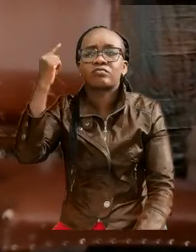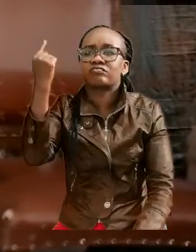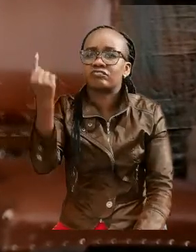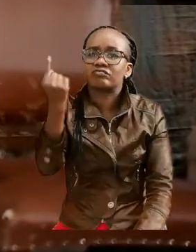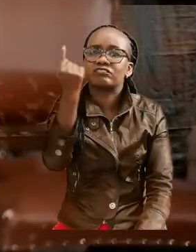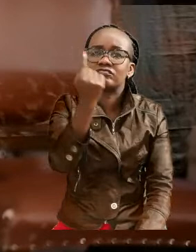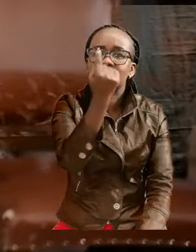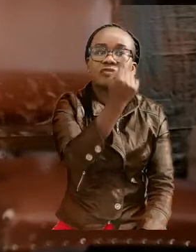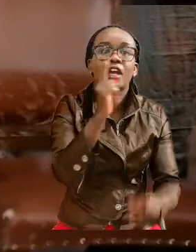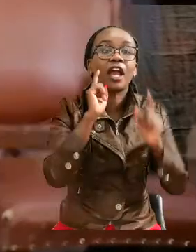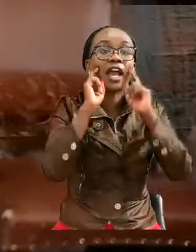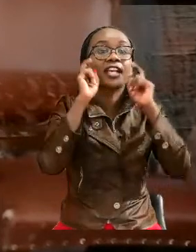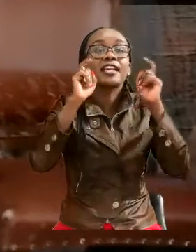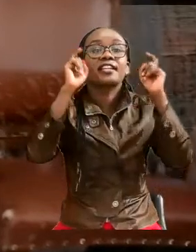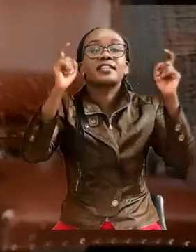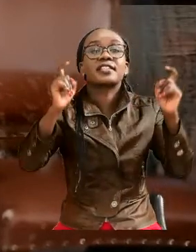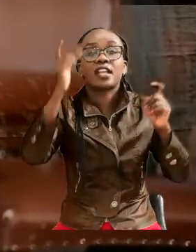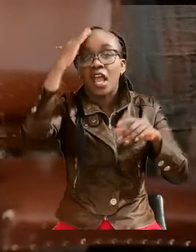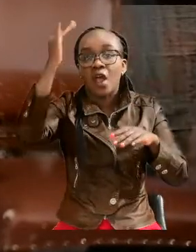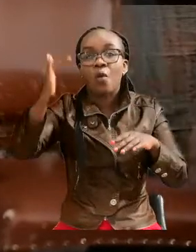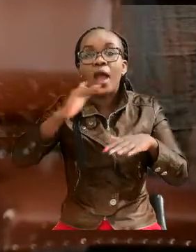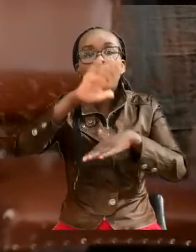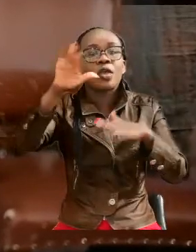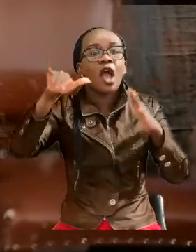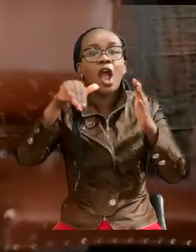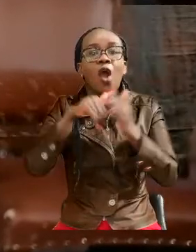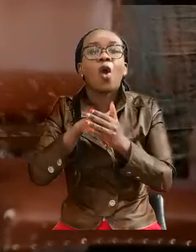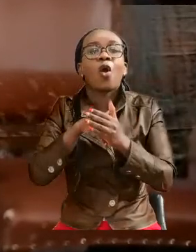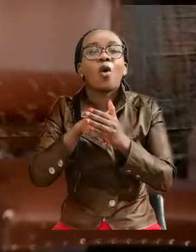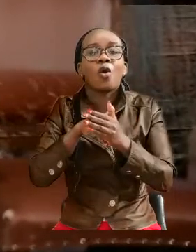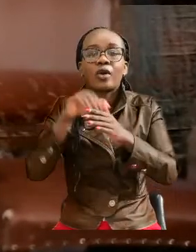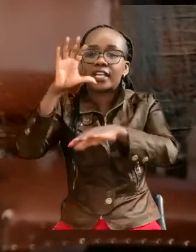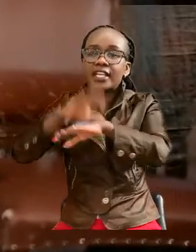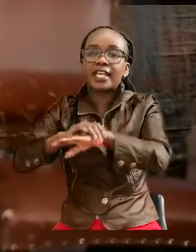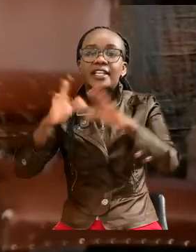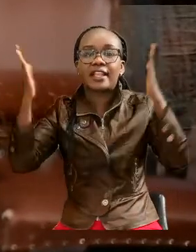it? So that we are all partakers of eternity.